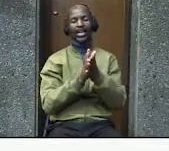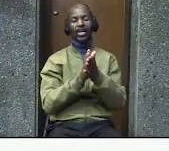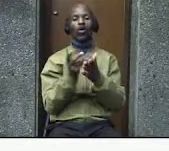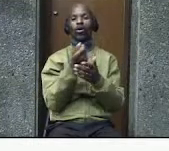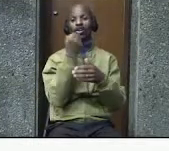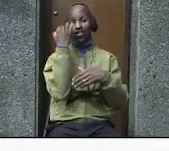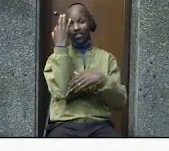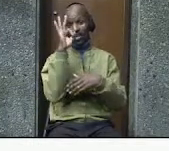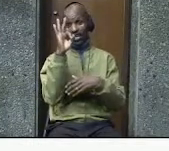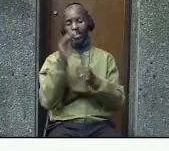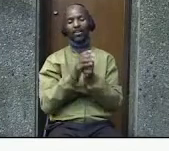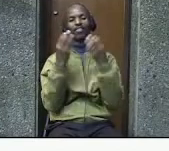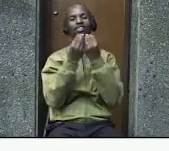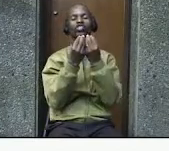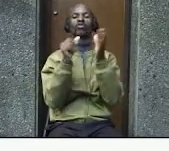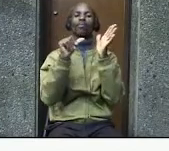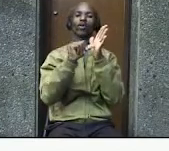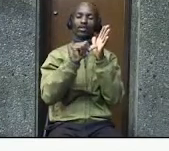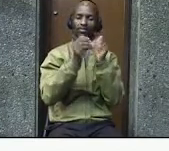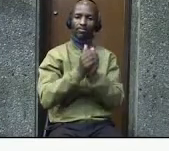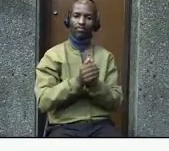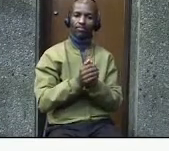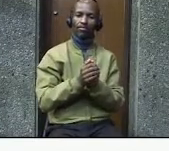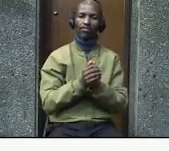of the three arms of states,